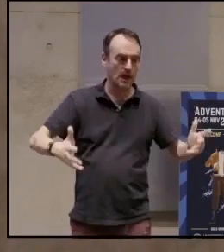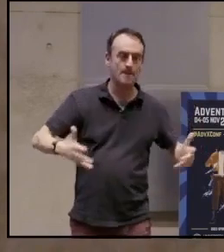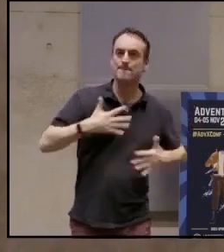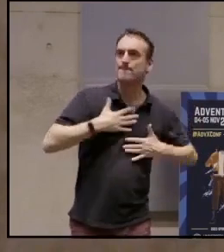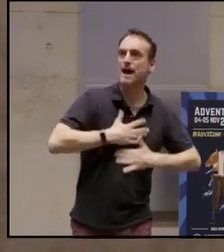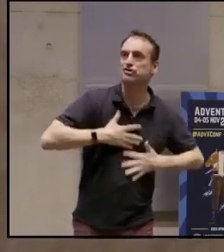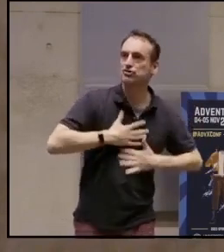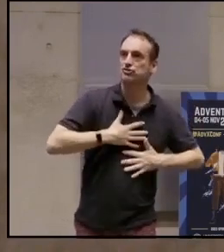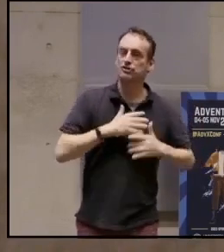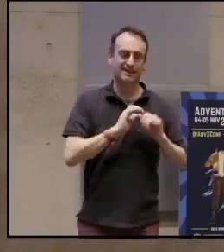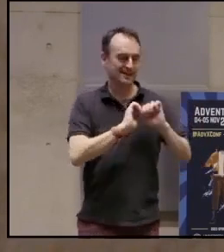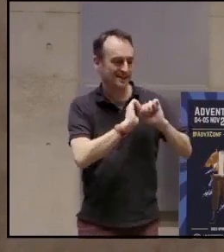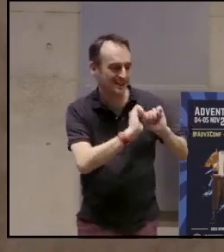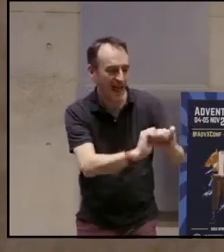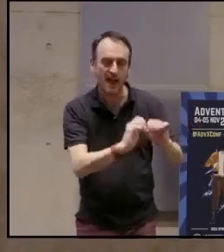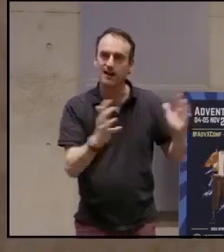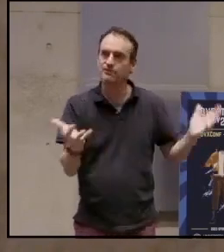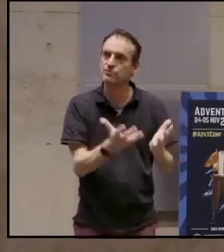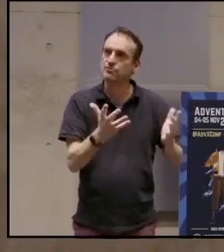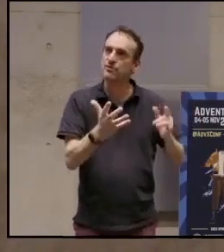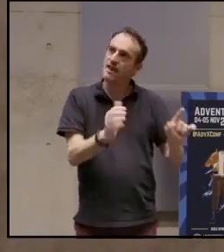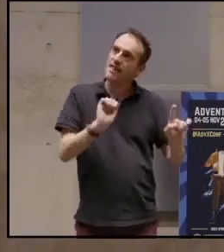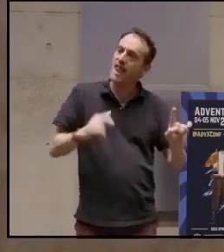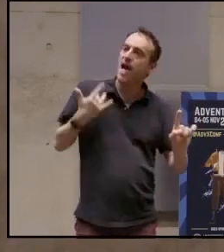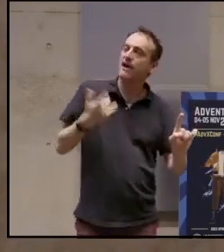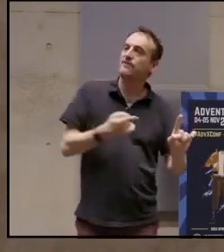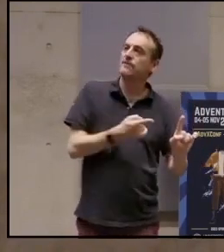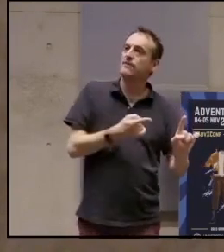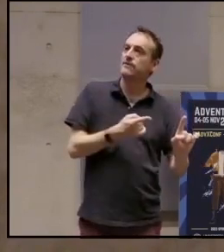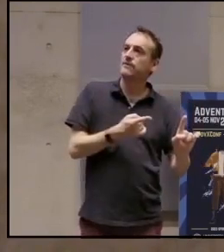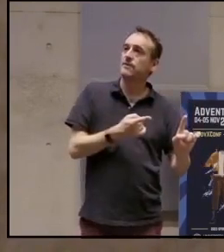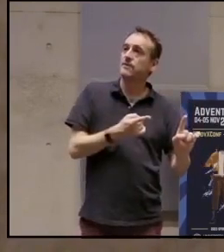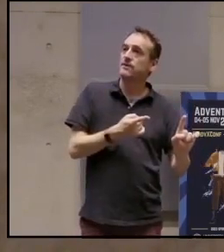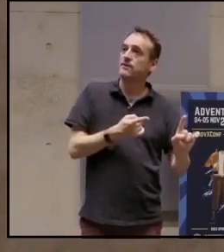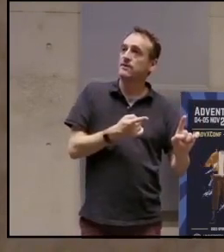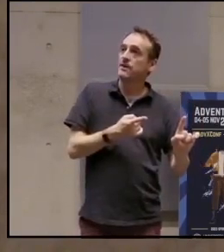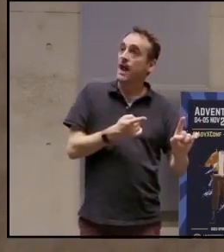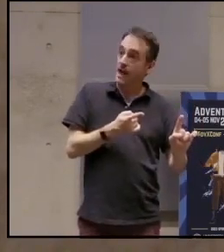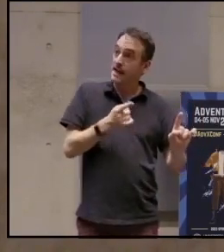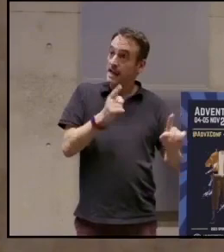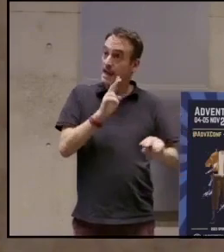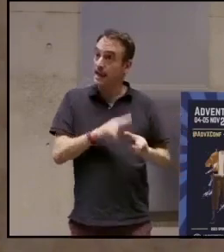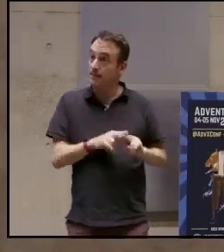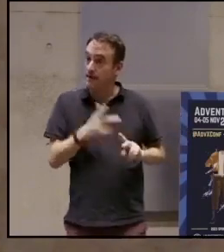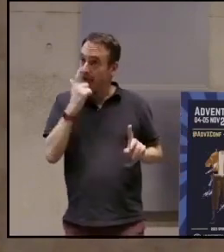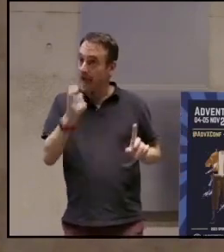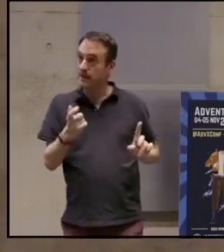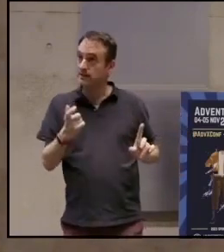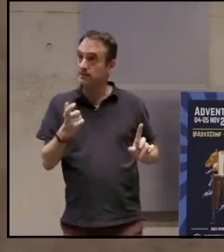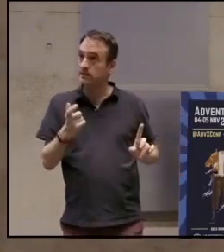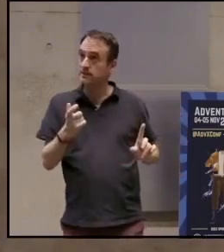respect the passions that they poured into their lives. And if you do, people will, as they